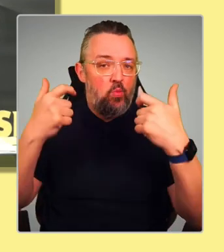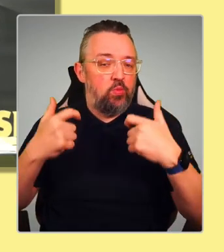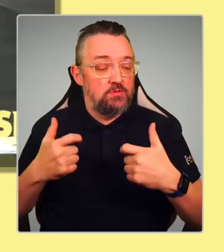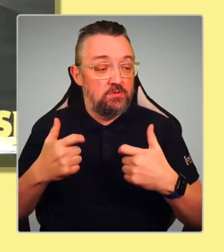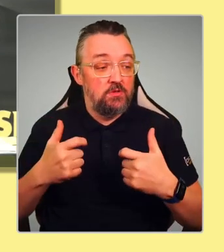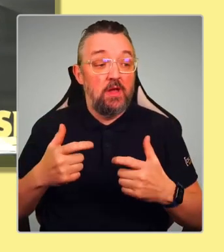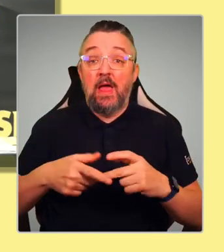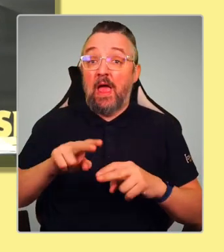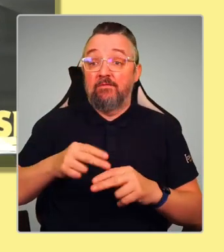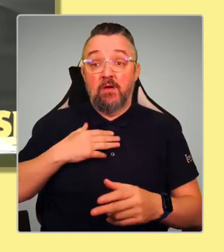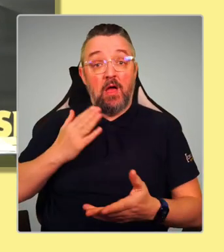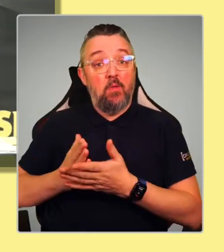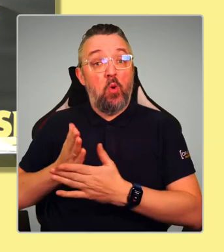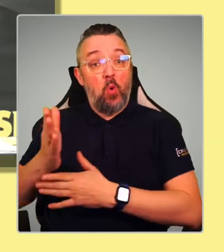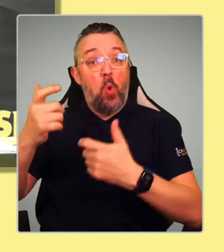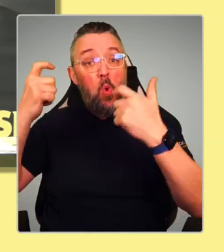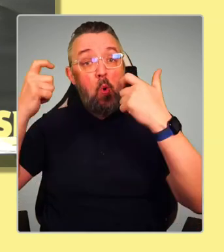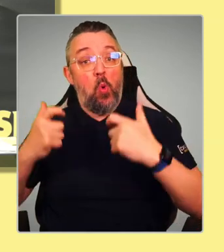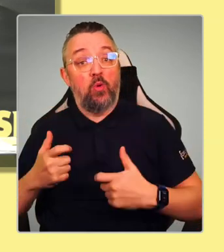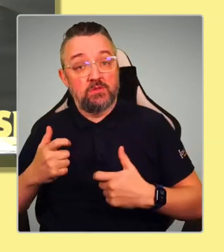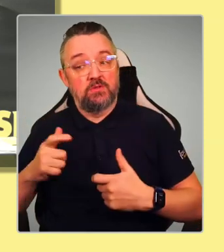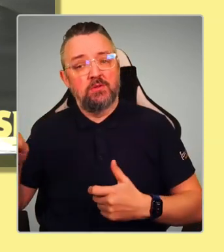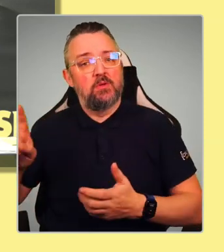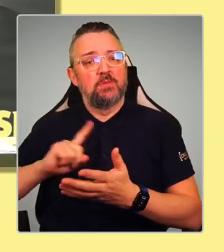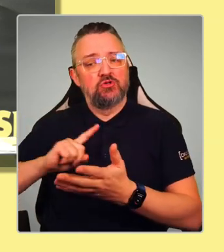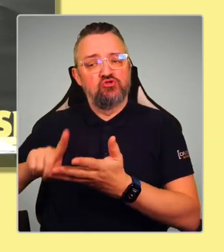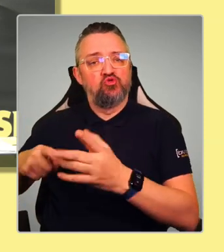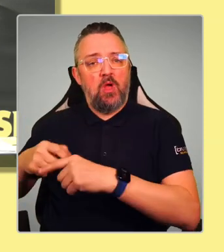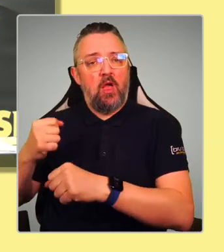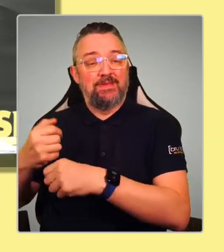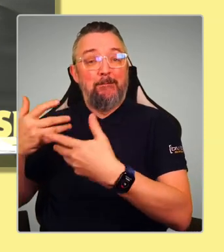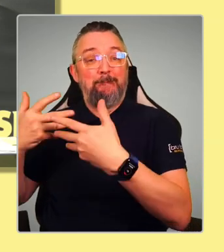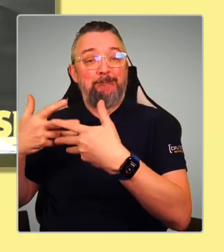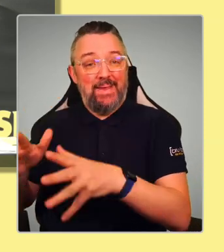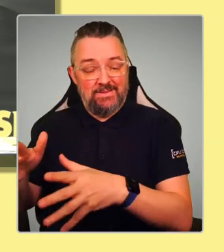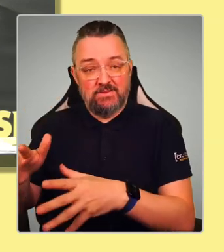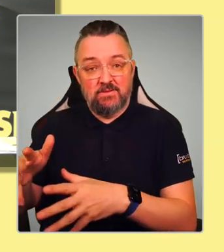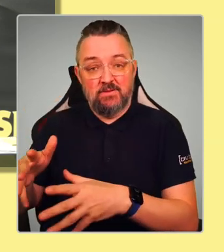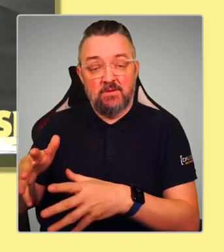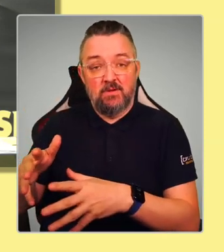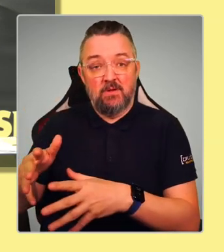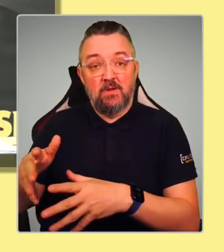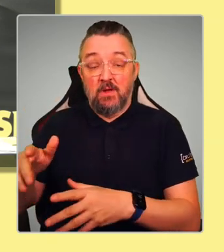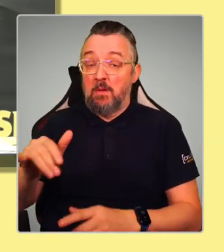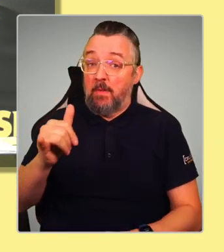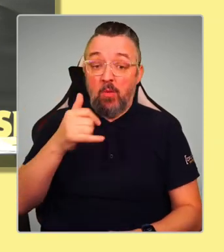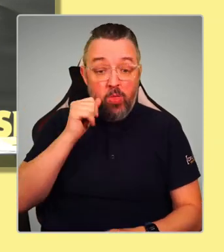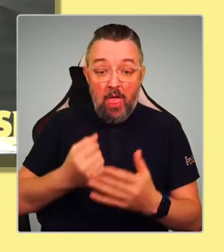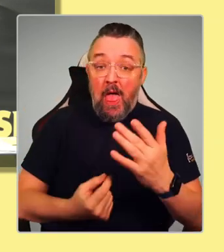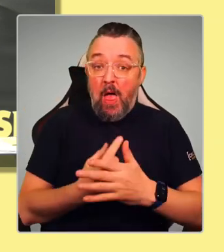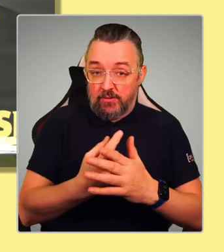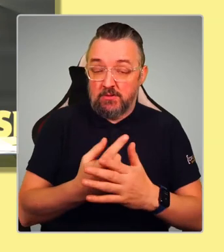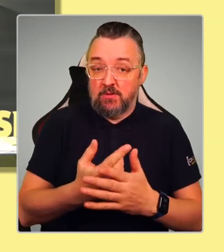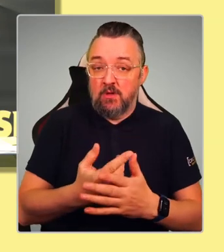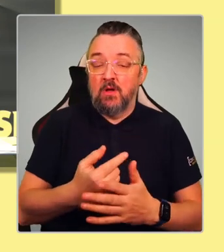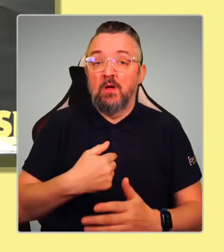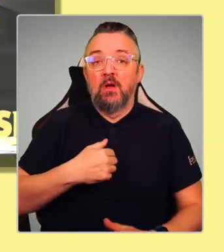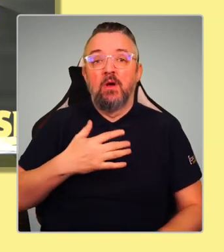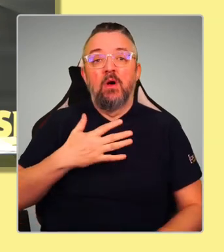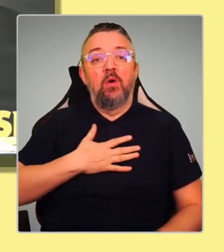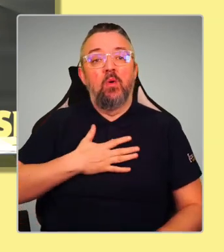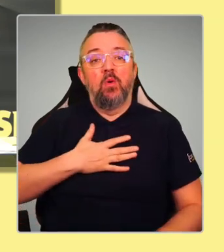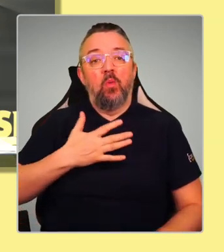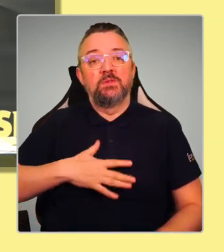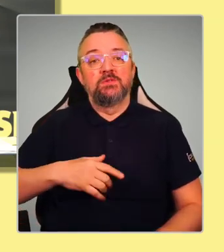for something that the UK government are doing, and I'm sure if I was first minister, there would be occasions where that would be the case, that I would want to do it on something where I felt that the